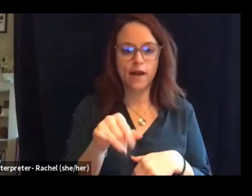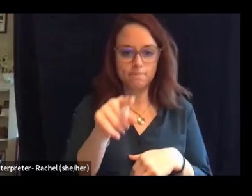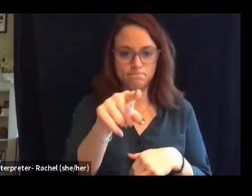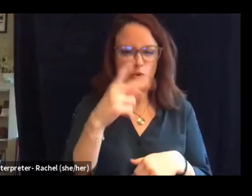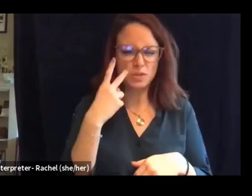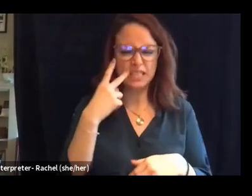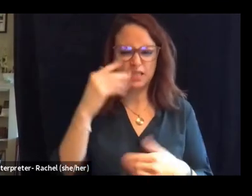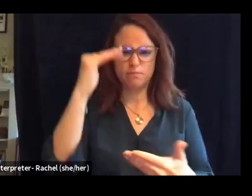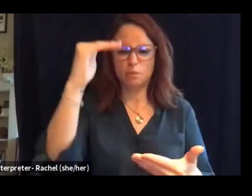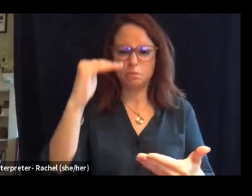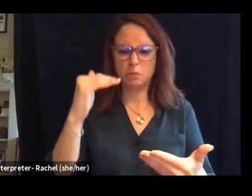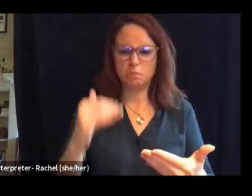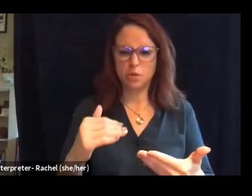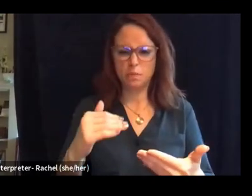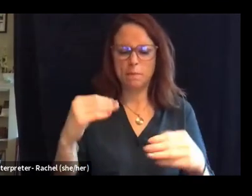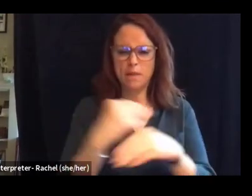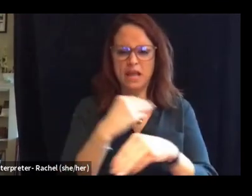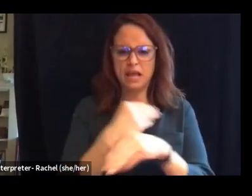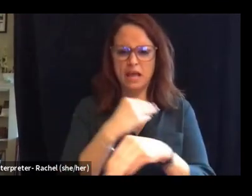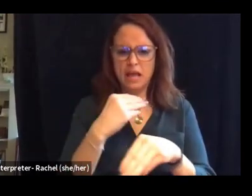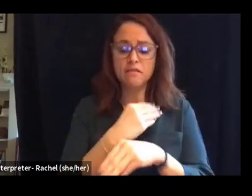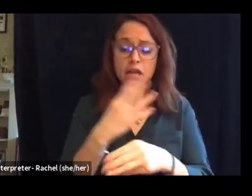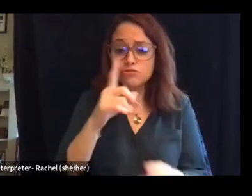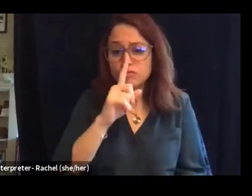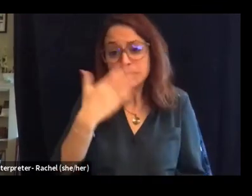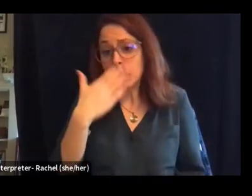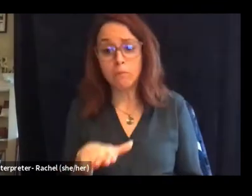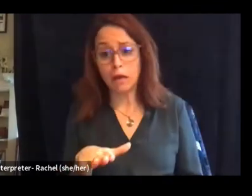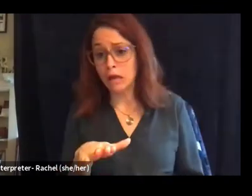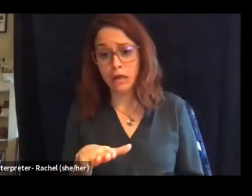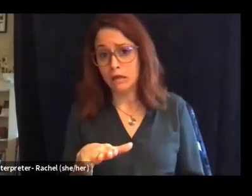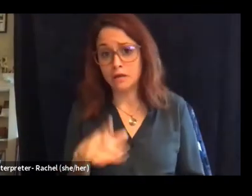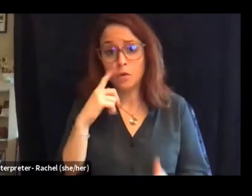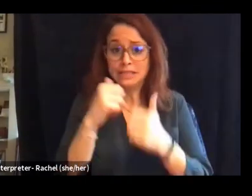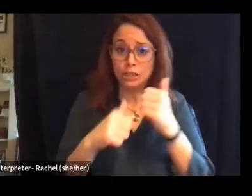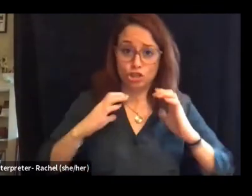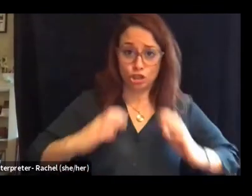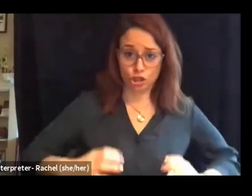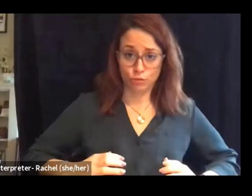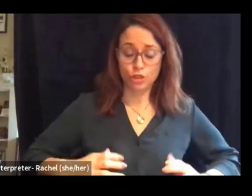For each of those customers. Not too bad, right? So I compare that now.